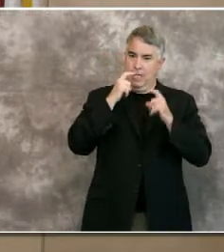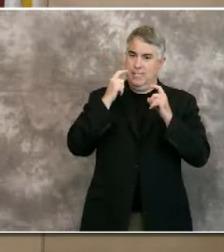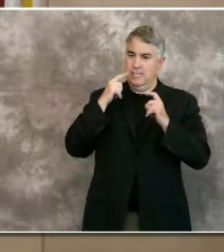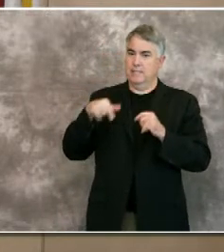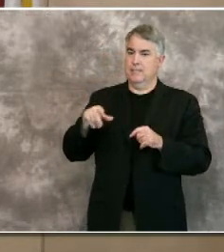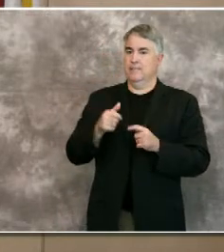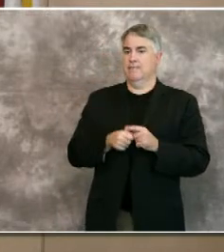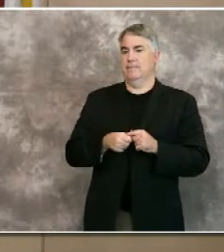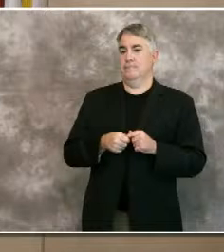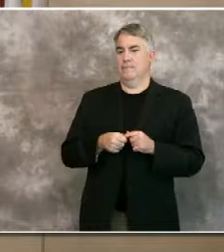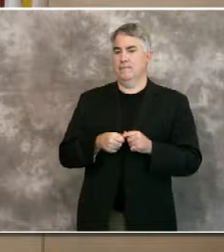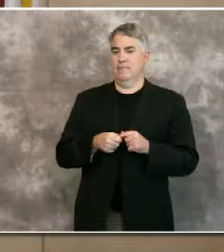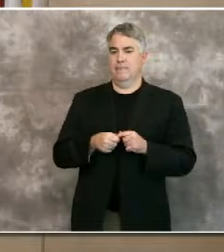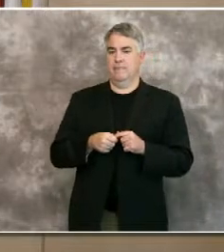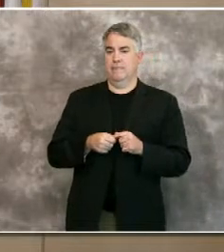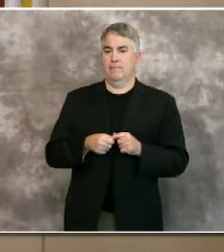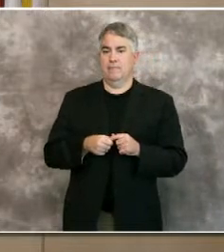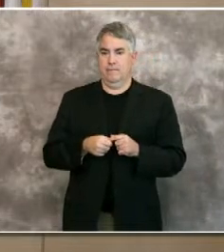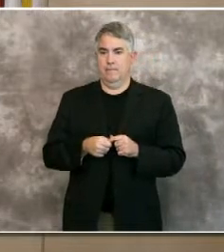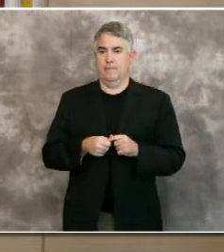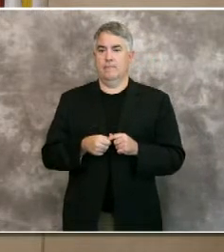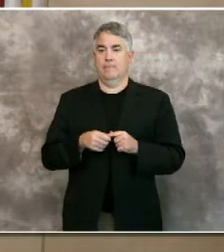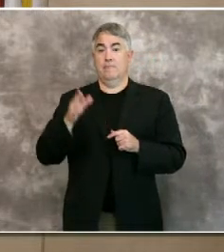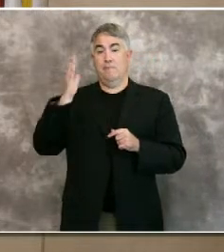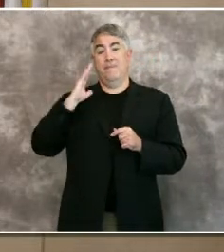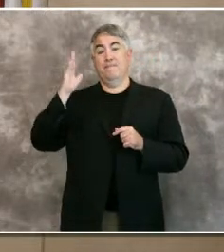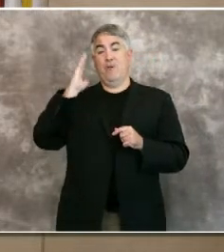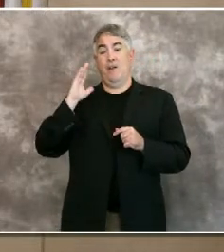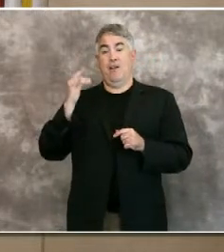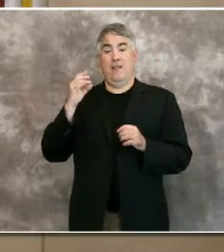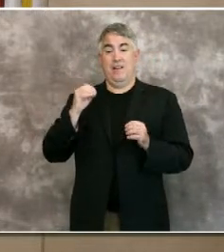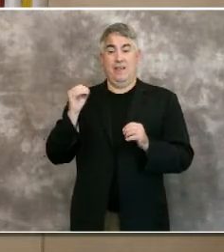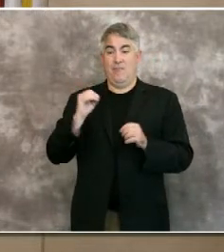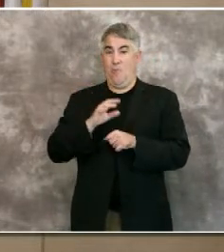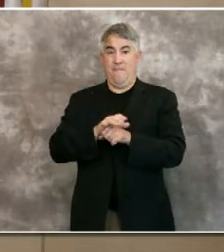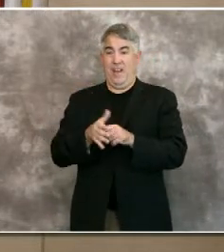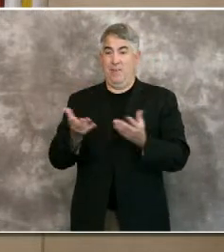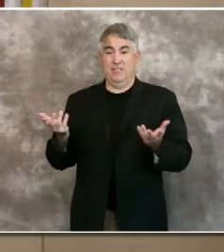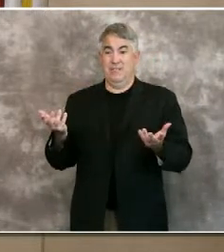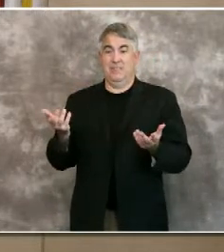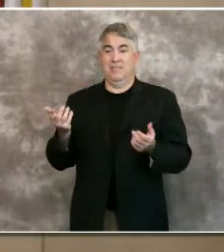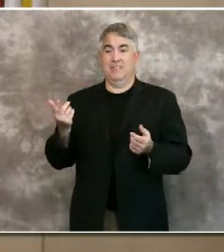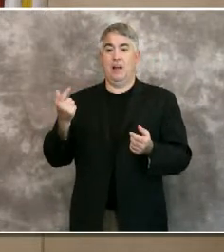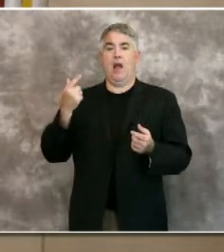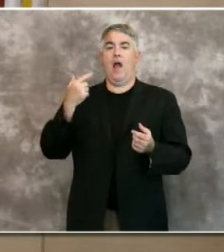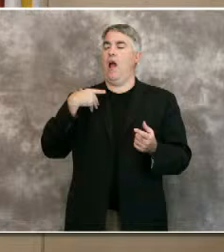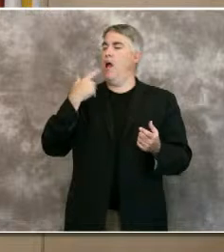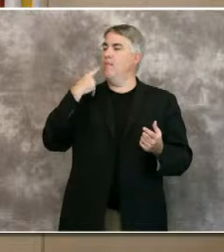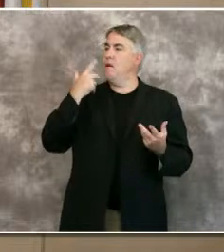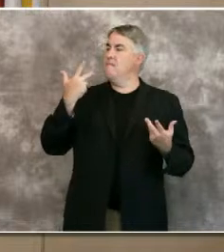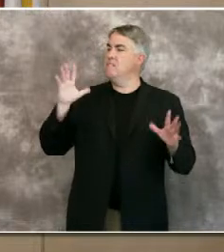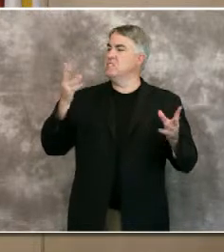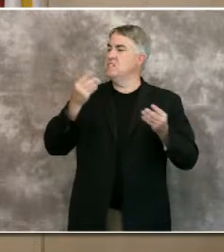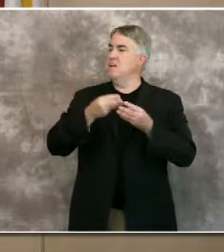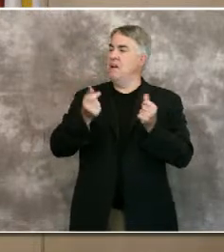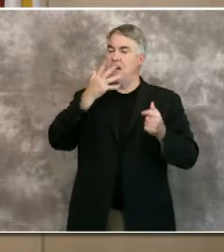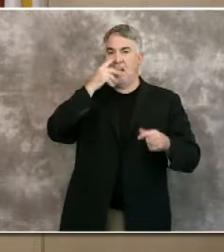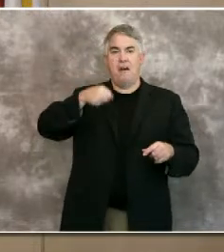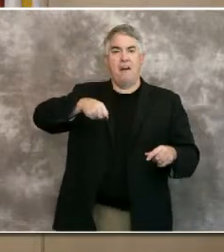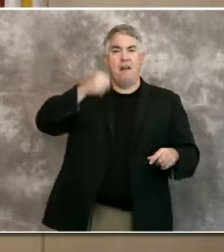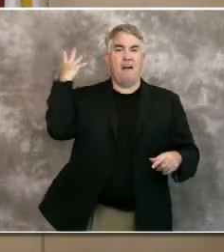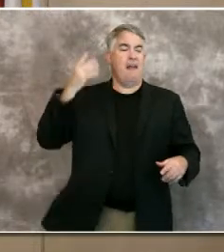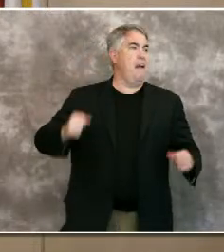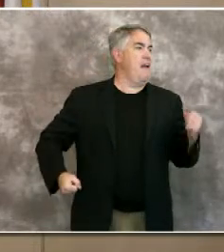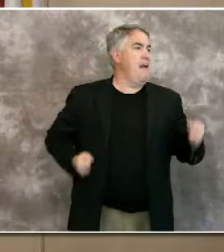pre-COVID-19 existence, we cannot. This virus is in the community. Some people can spread